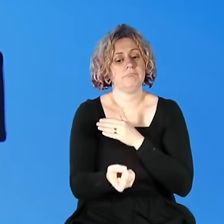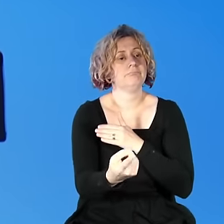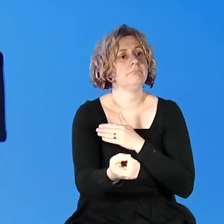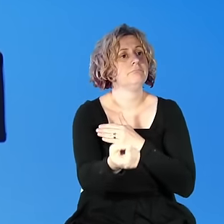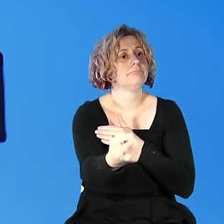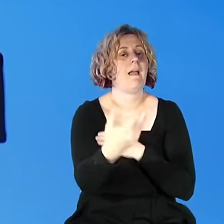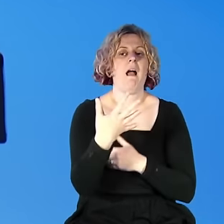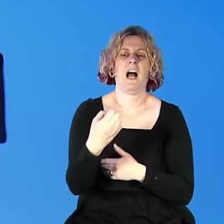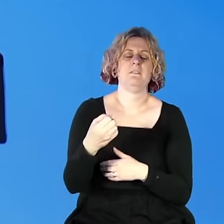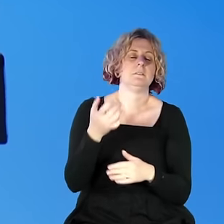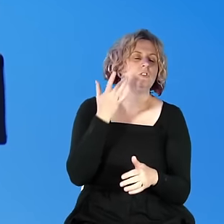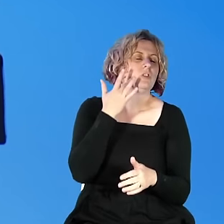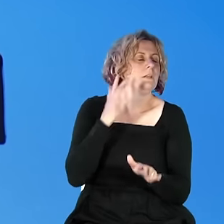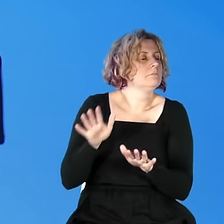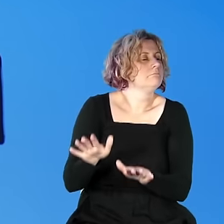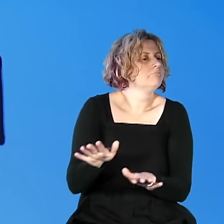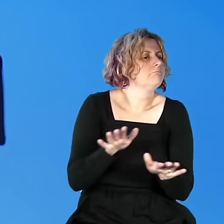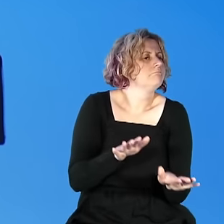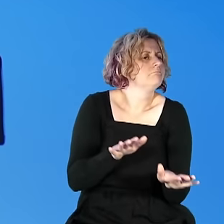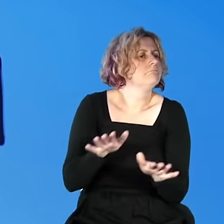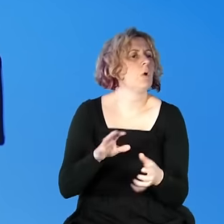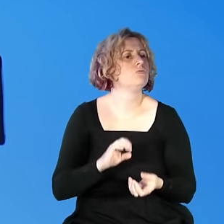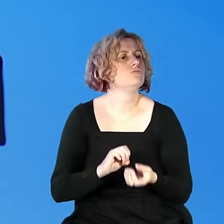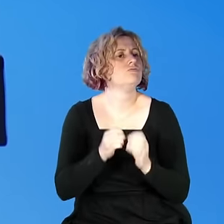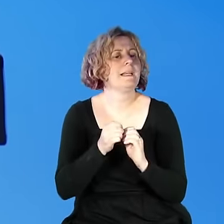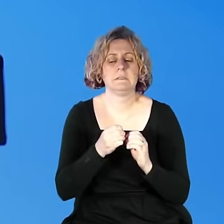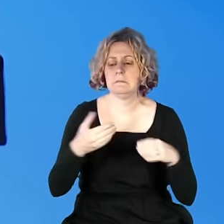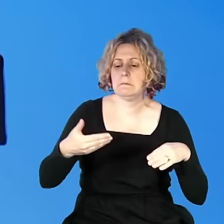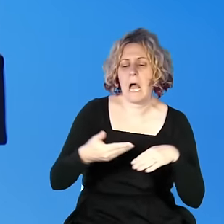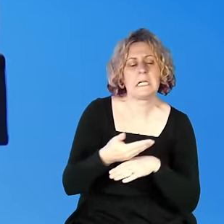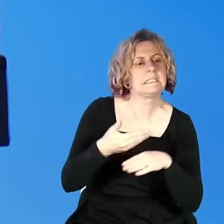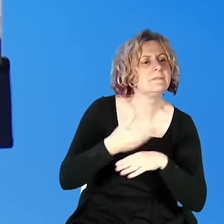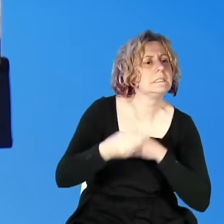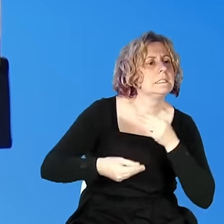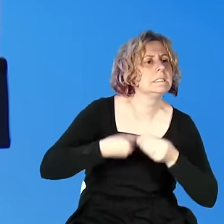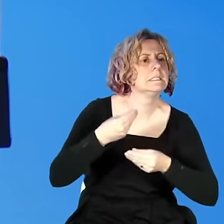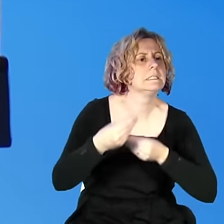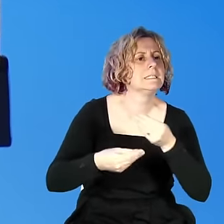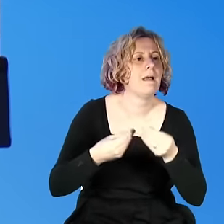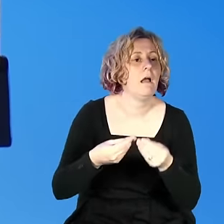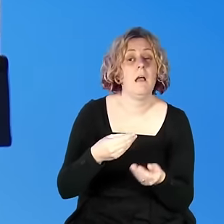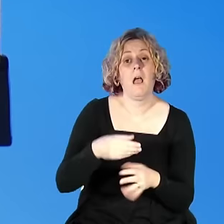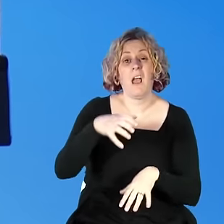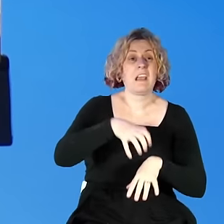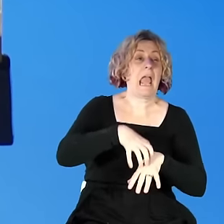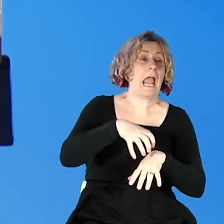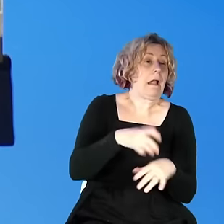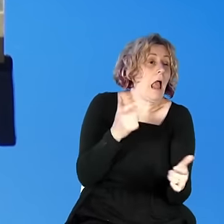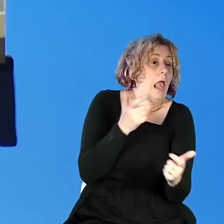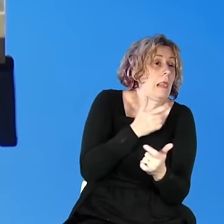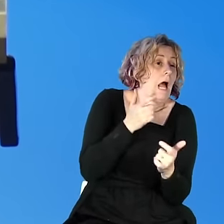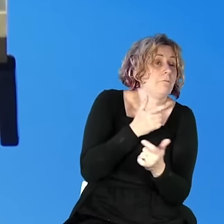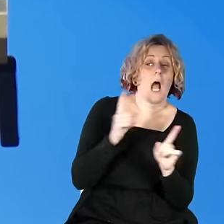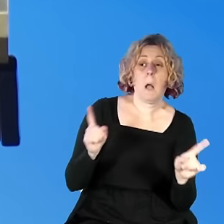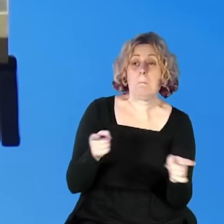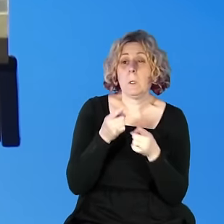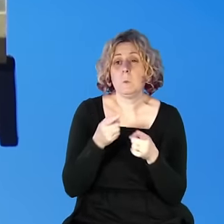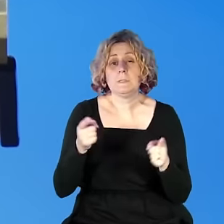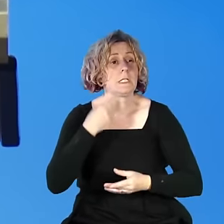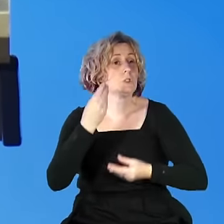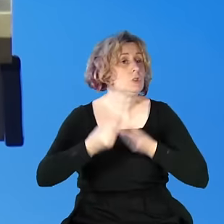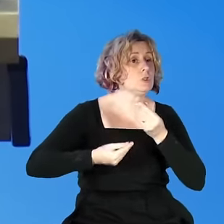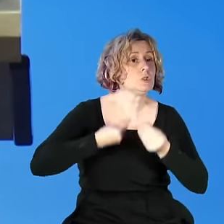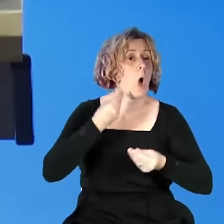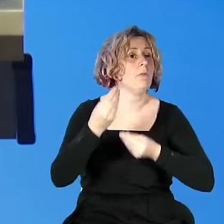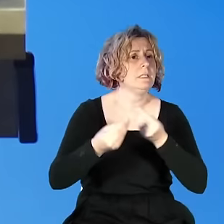activities, arts and crafts, music and storytelling, with lots of cake and laughter. It represents the best of